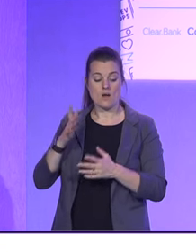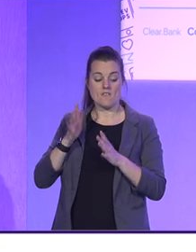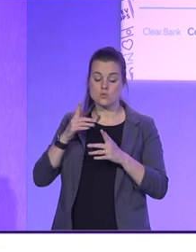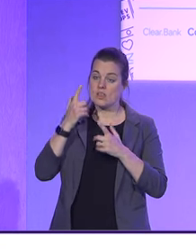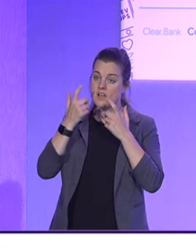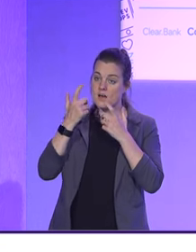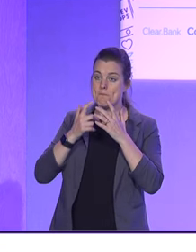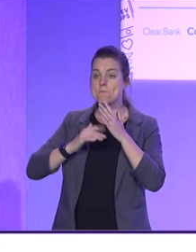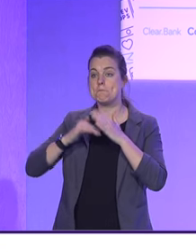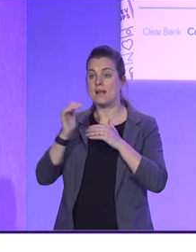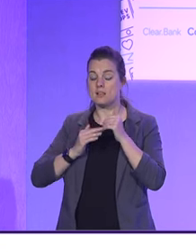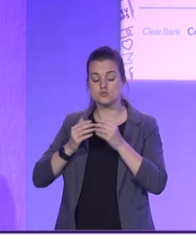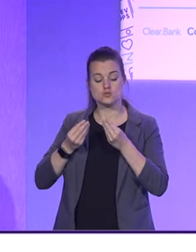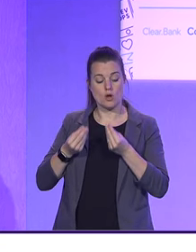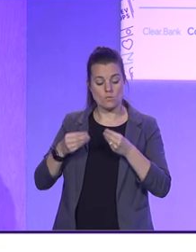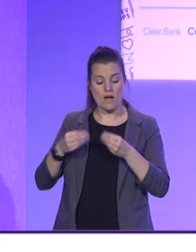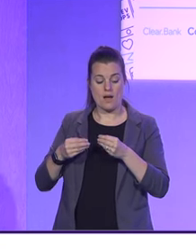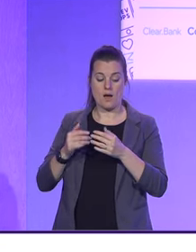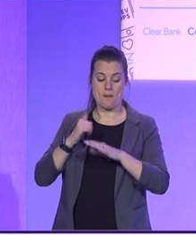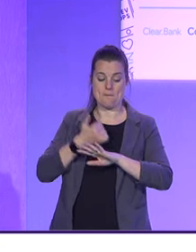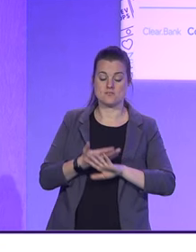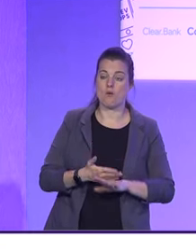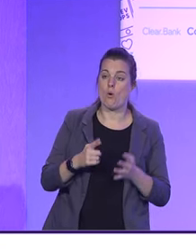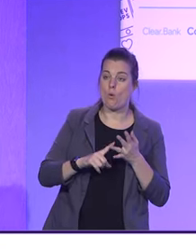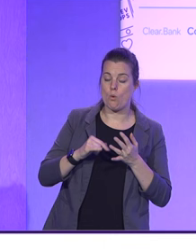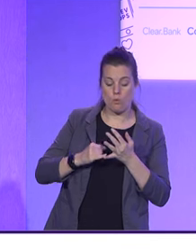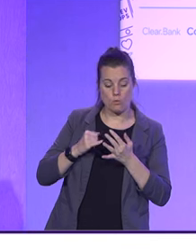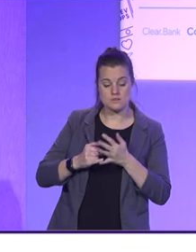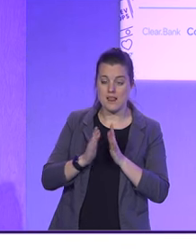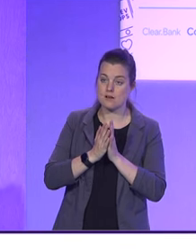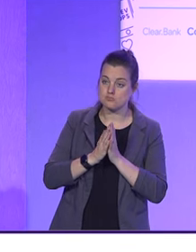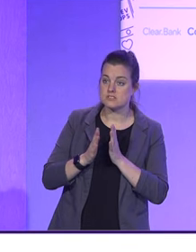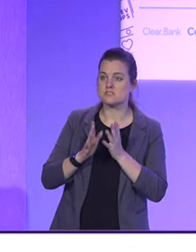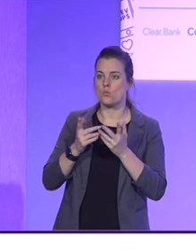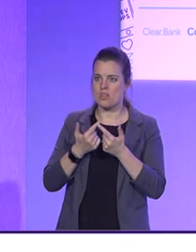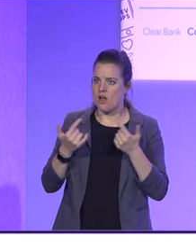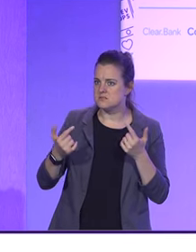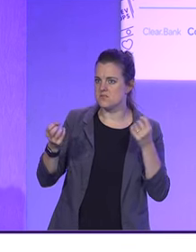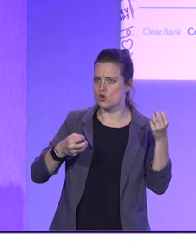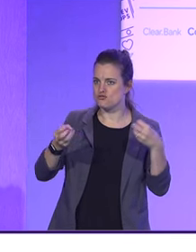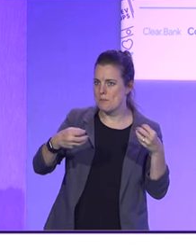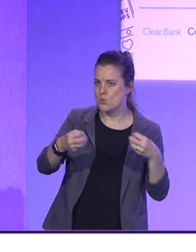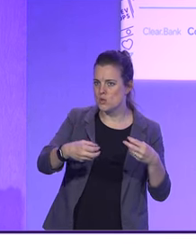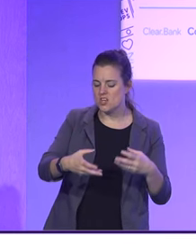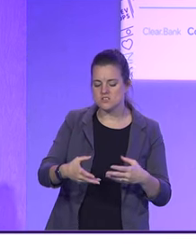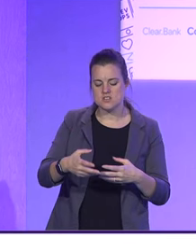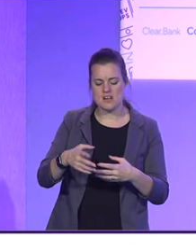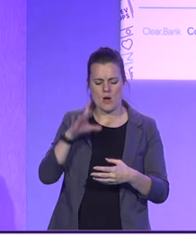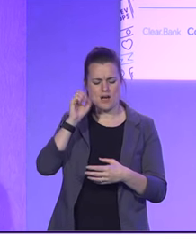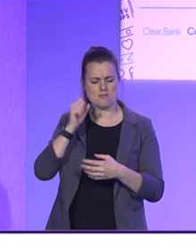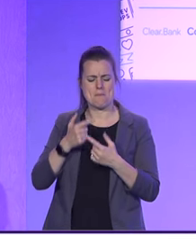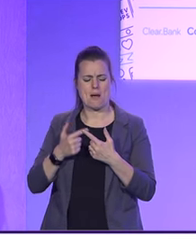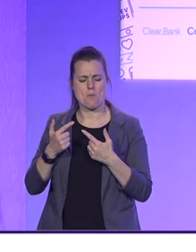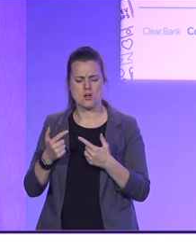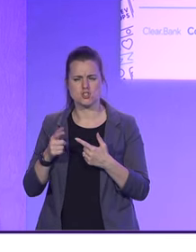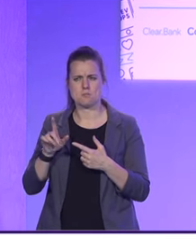me, to be on the field for many time, okay? I don't remember how much, but I think Spring Framework has been